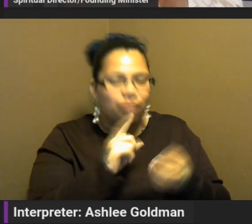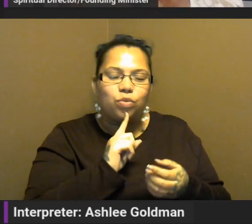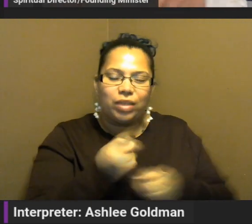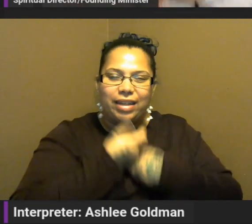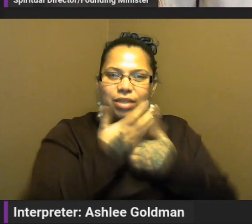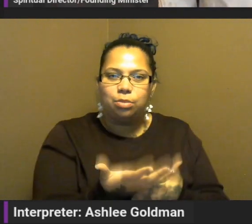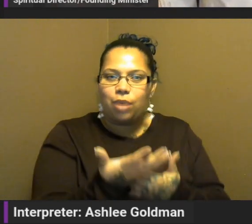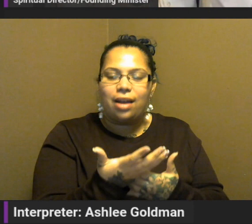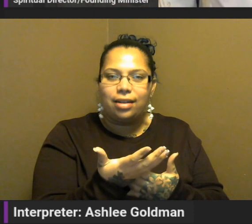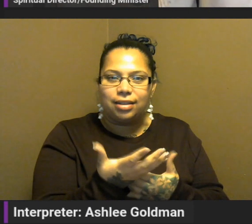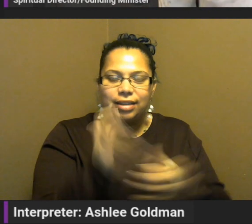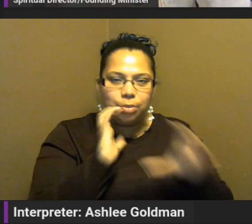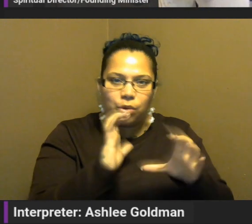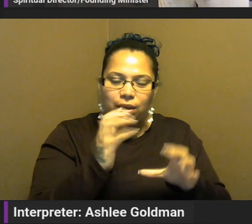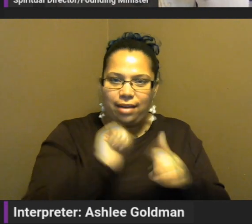rather than